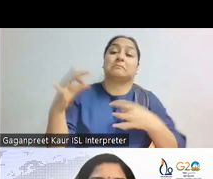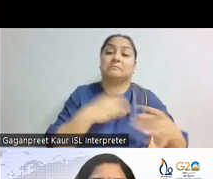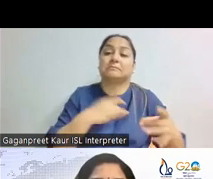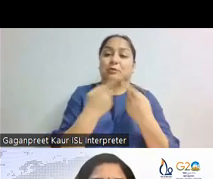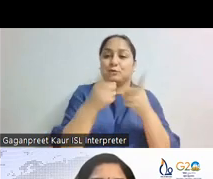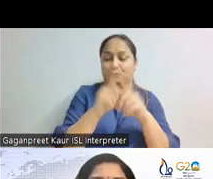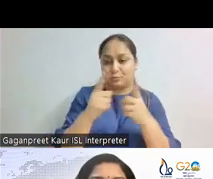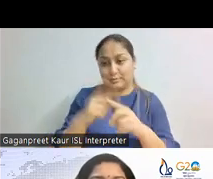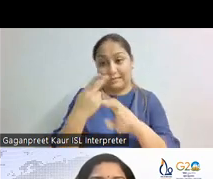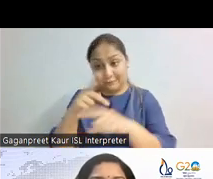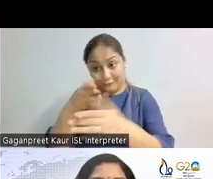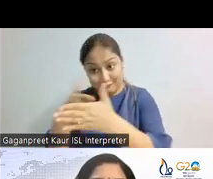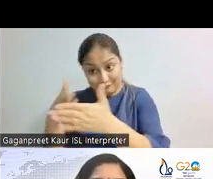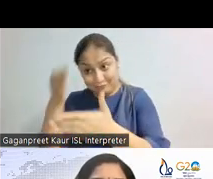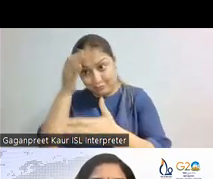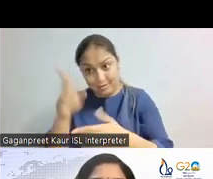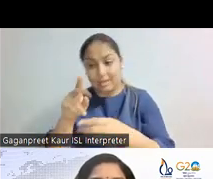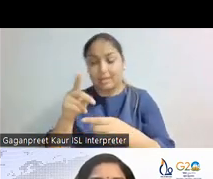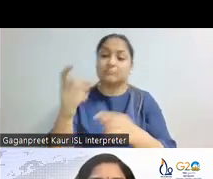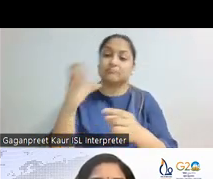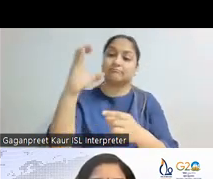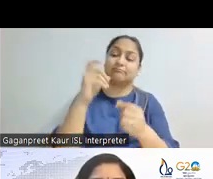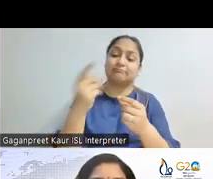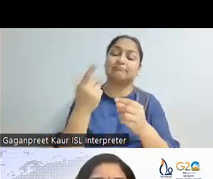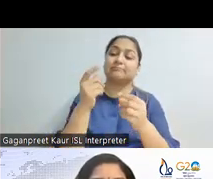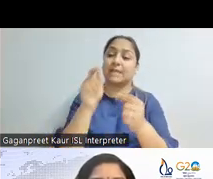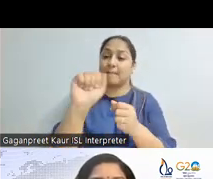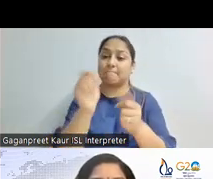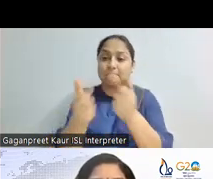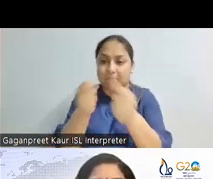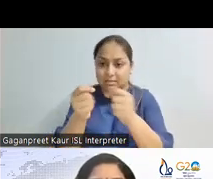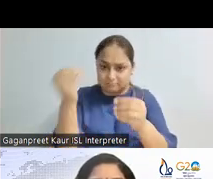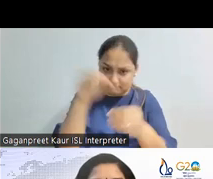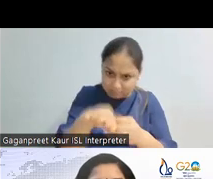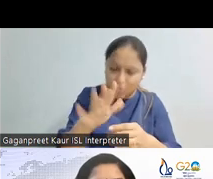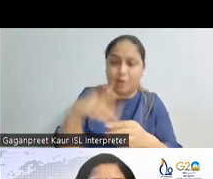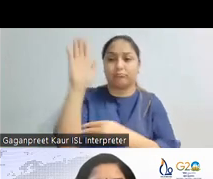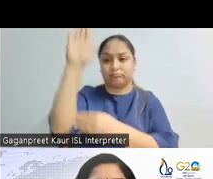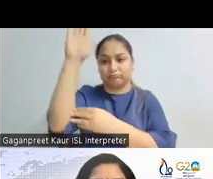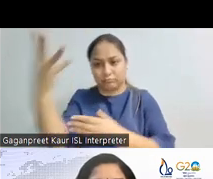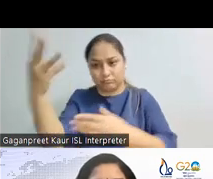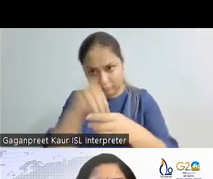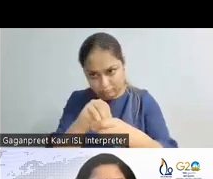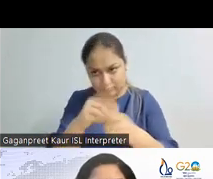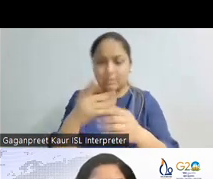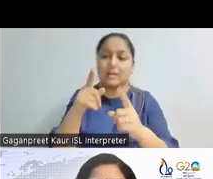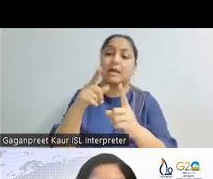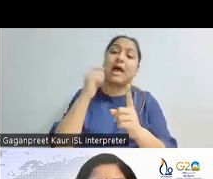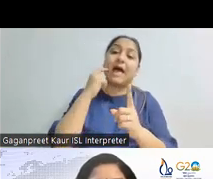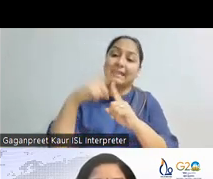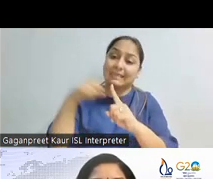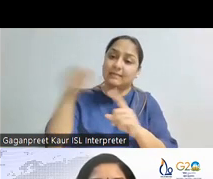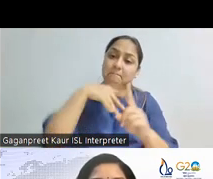any difficulty, please drop a text or raise your hand, and our IT background support would help